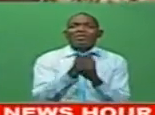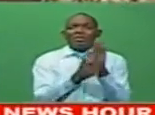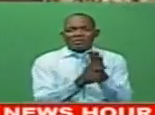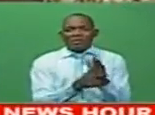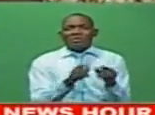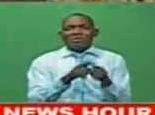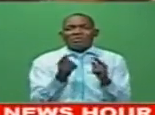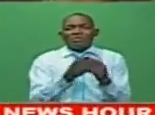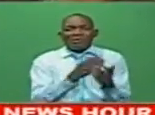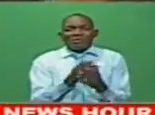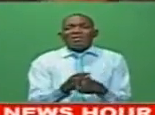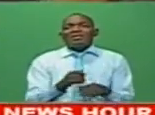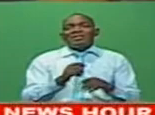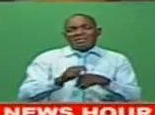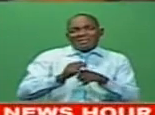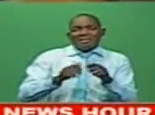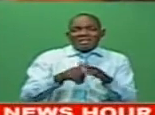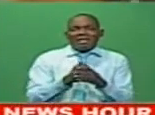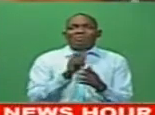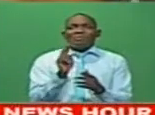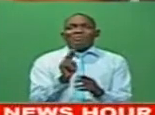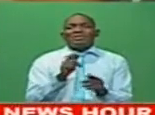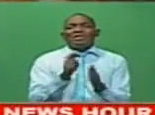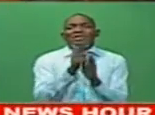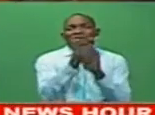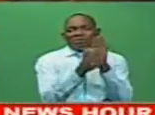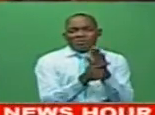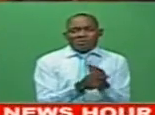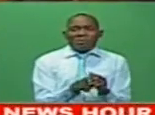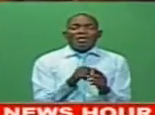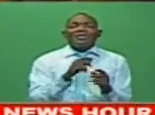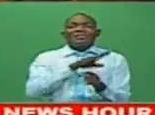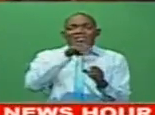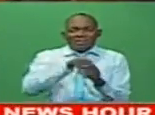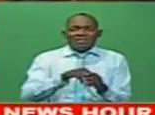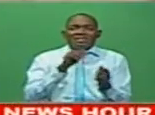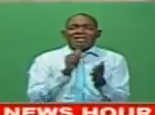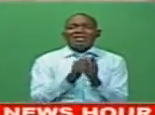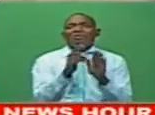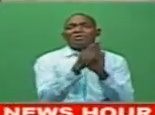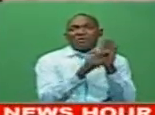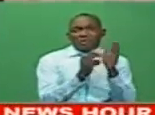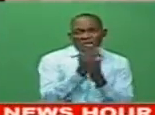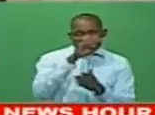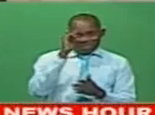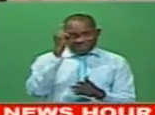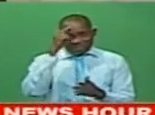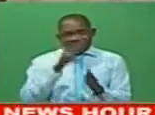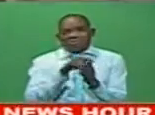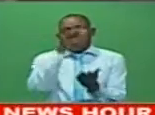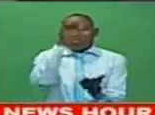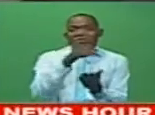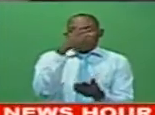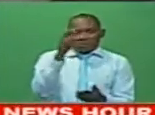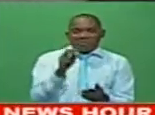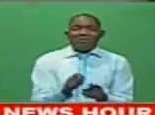their capacity on how to apply the laws judiciously forms part of the move by government to reduce corruption.